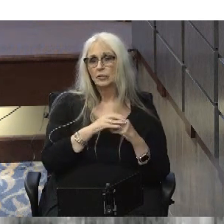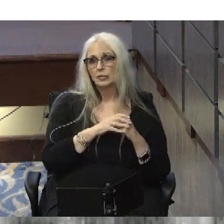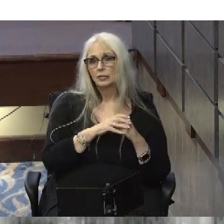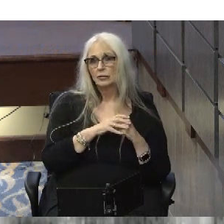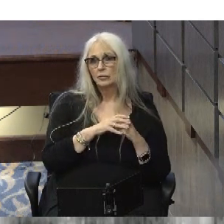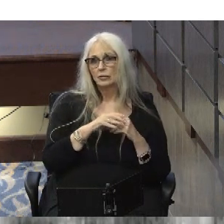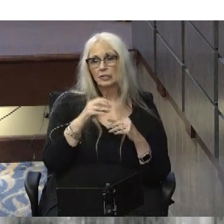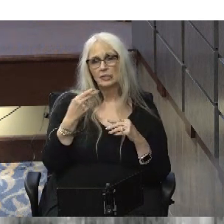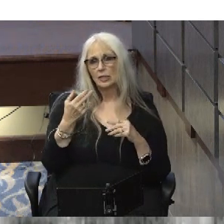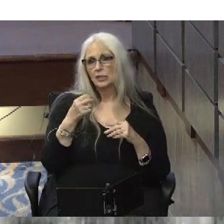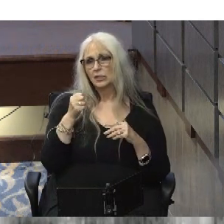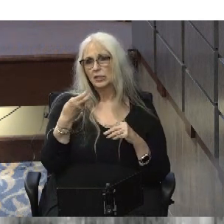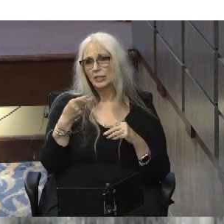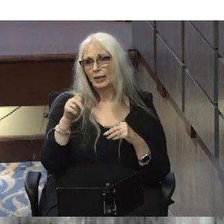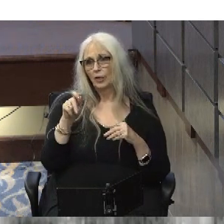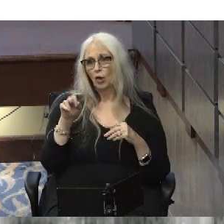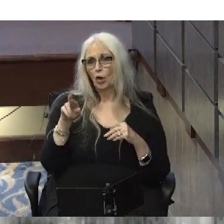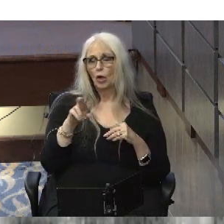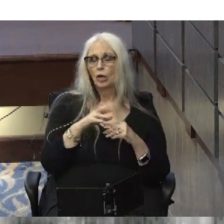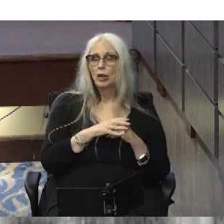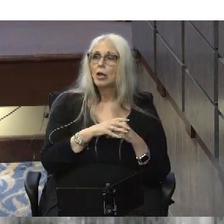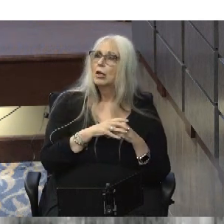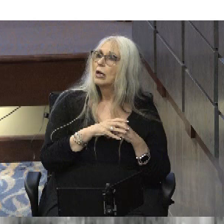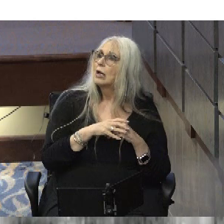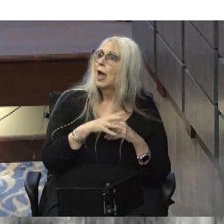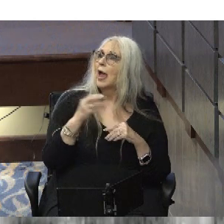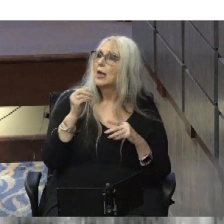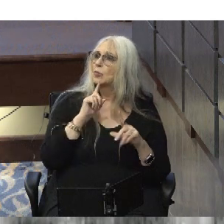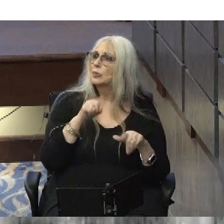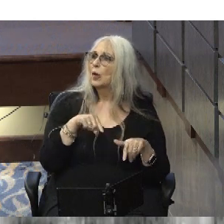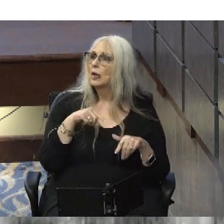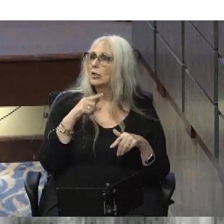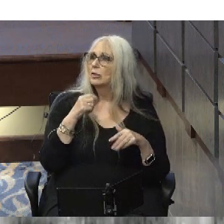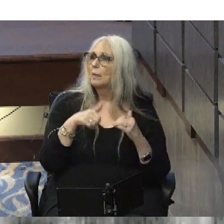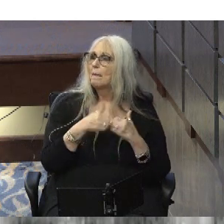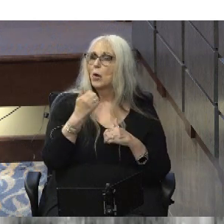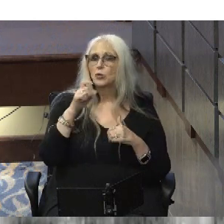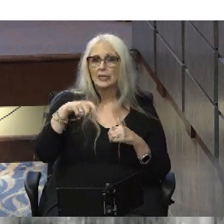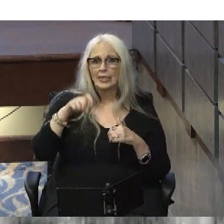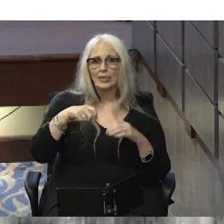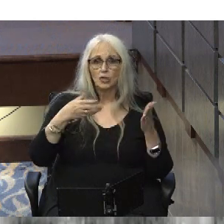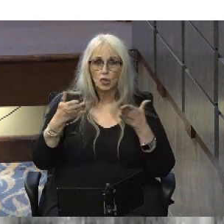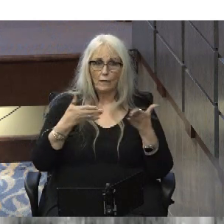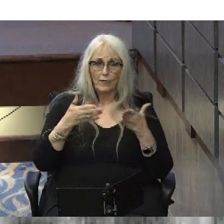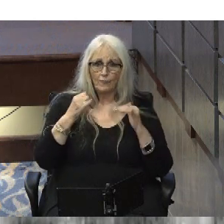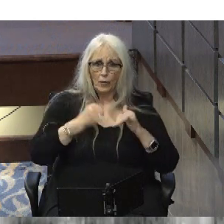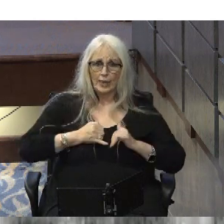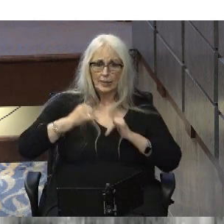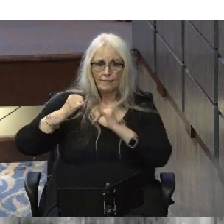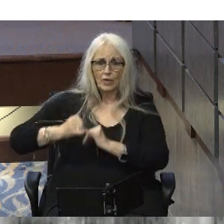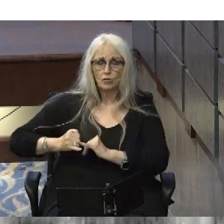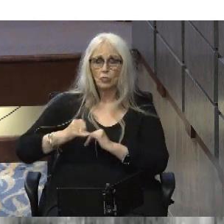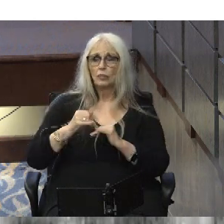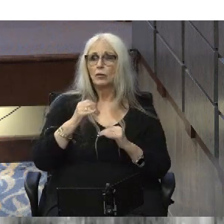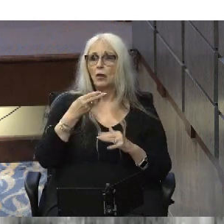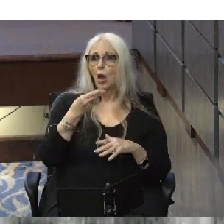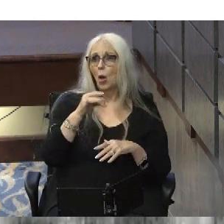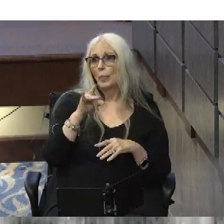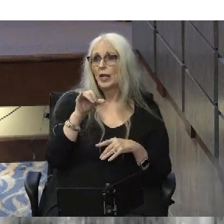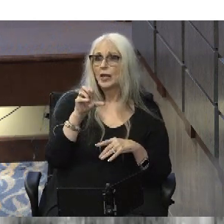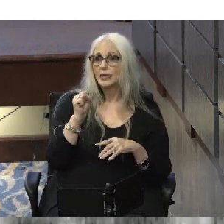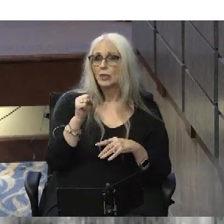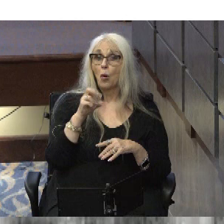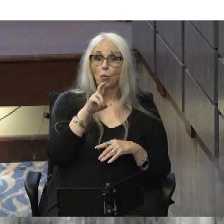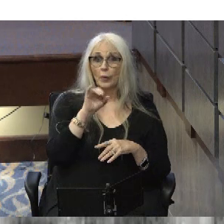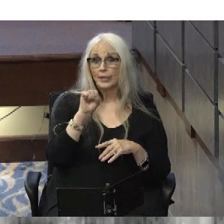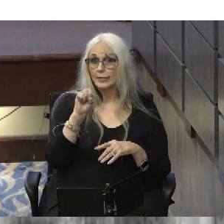shelter. And then when asked what respondents believe to be the most needed service for individuals that are homeless or at risk of